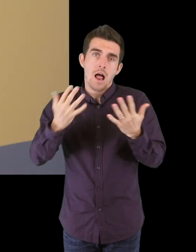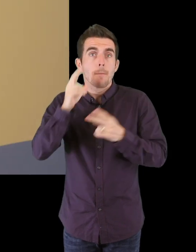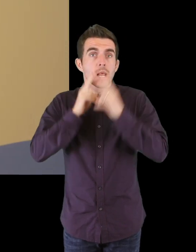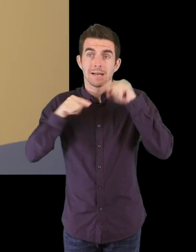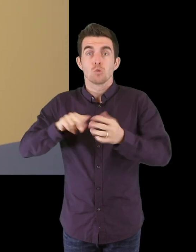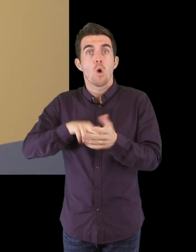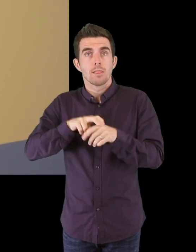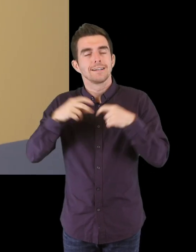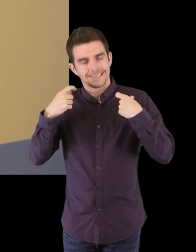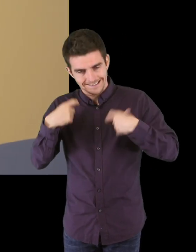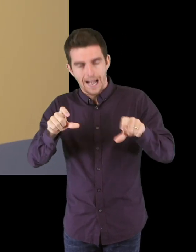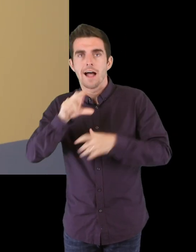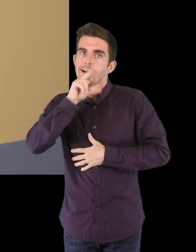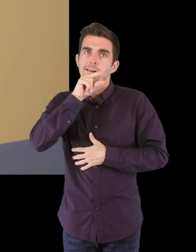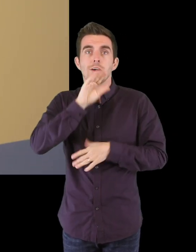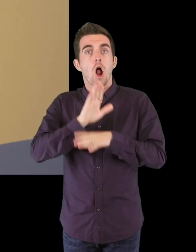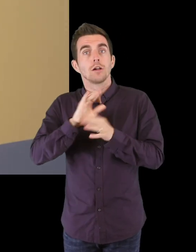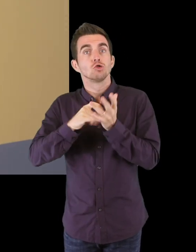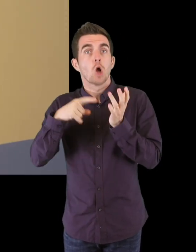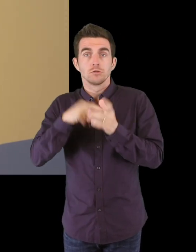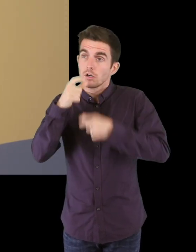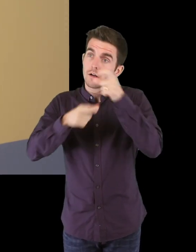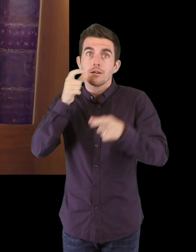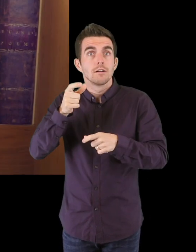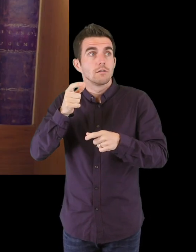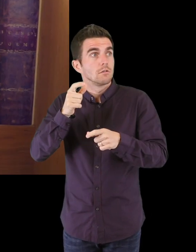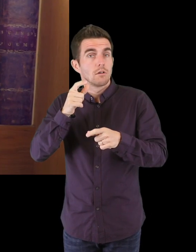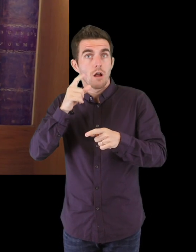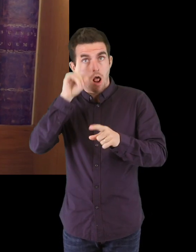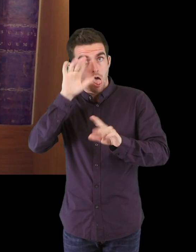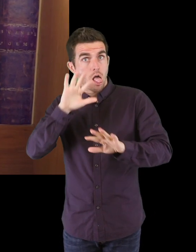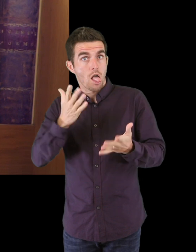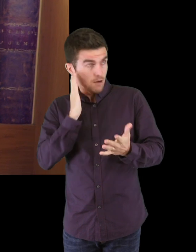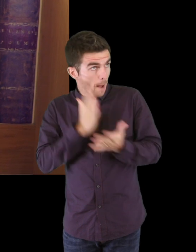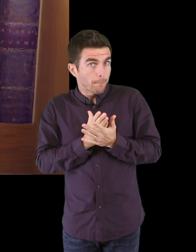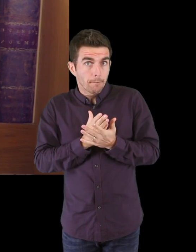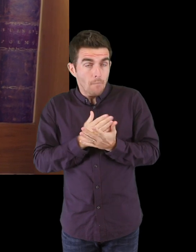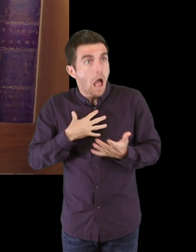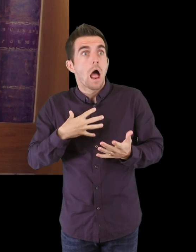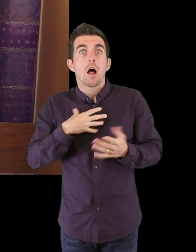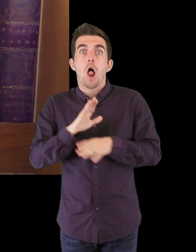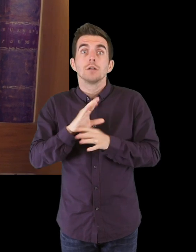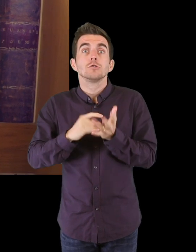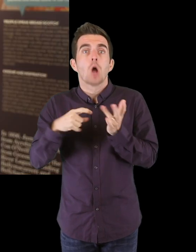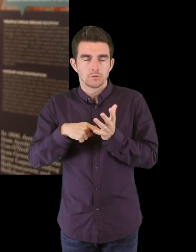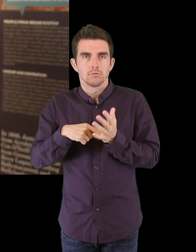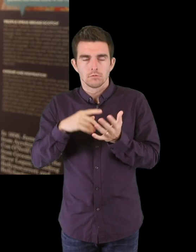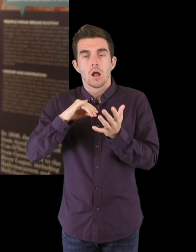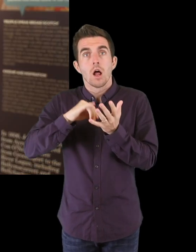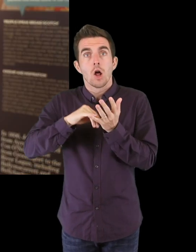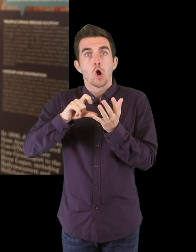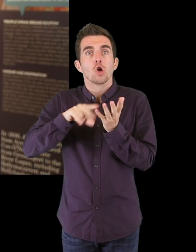centuries. Many people across Northern Ireland use Ulster Scots words on a daily basis, often without actually knowing